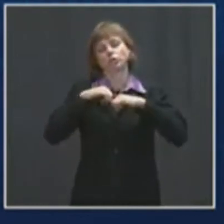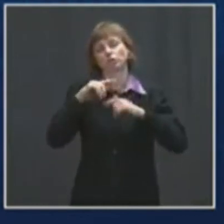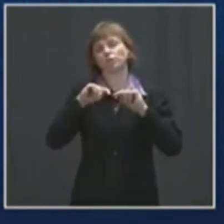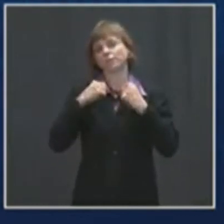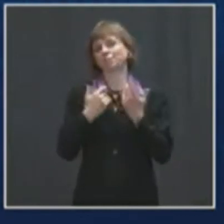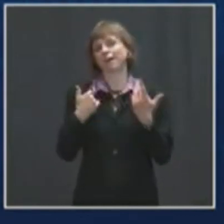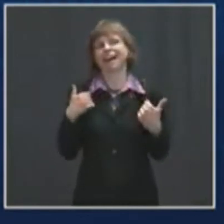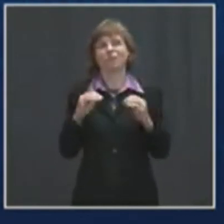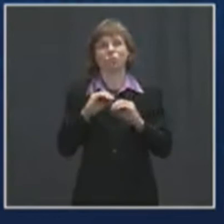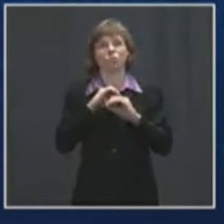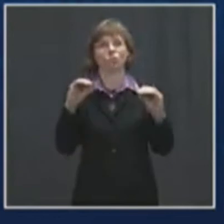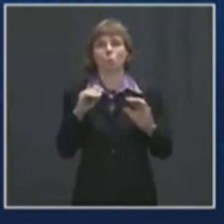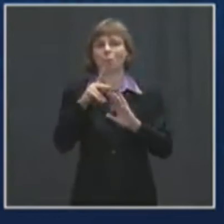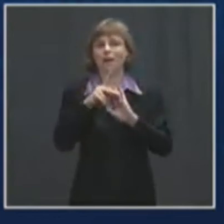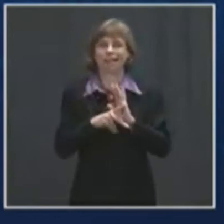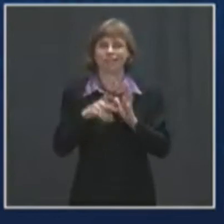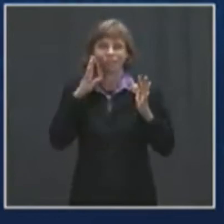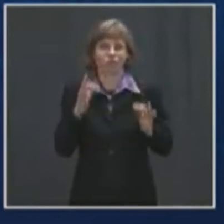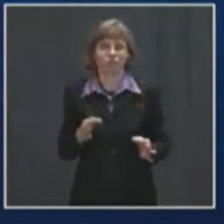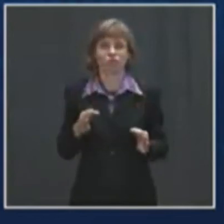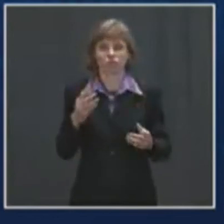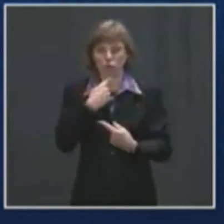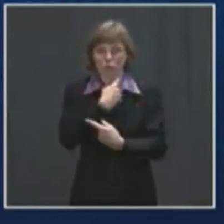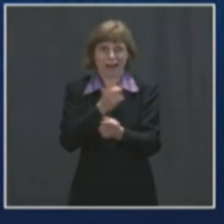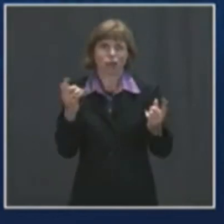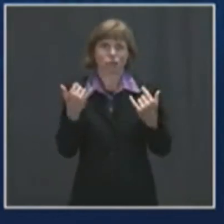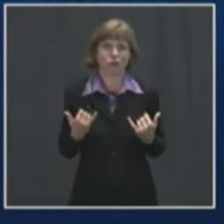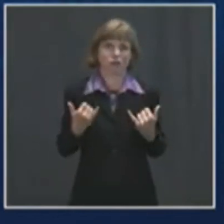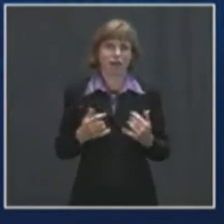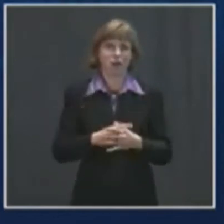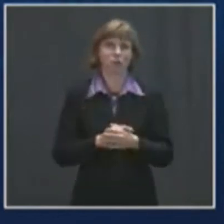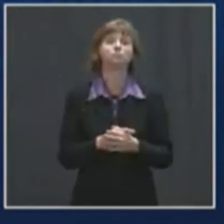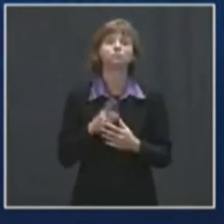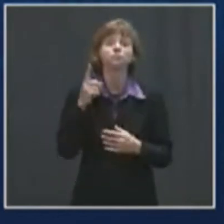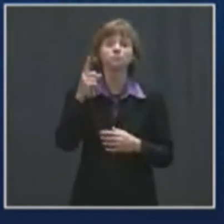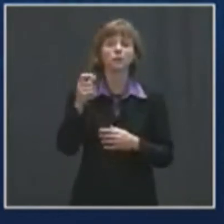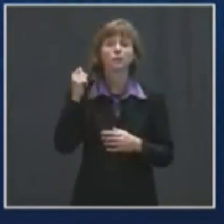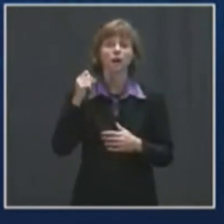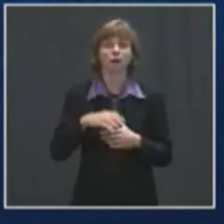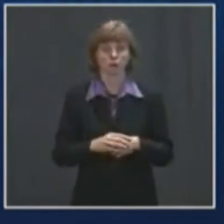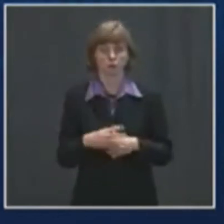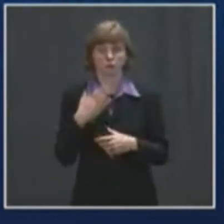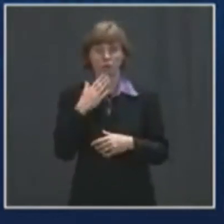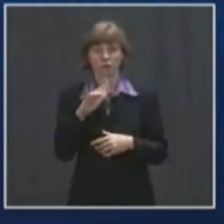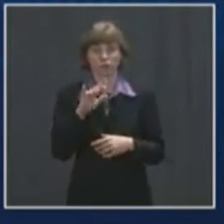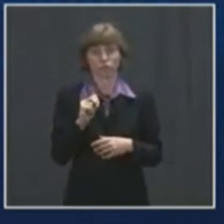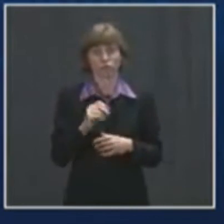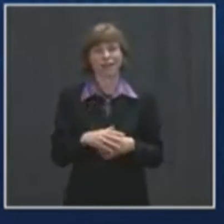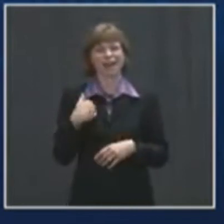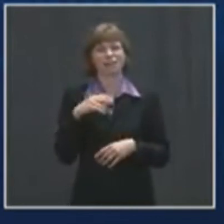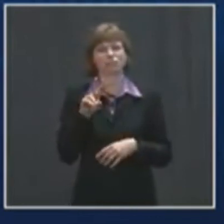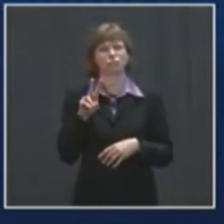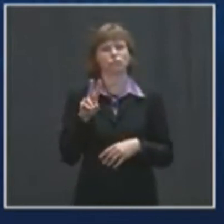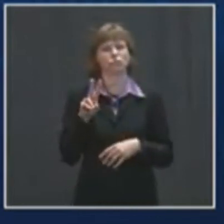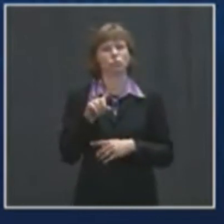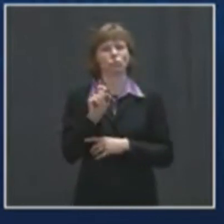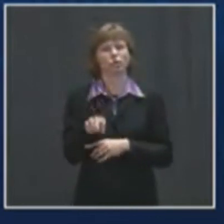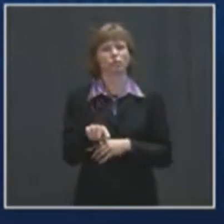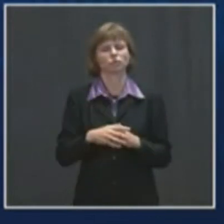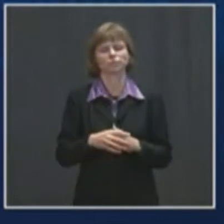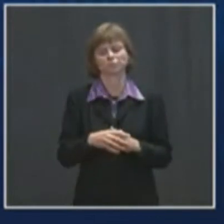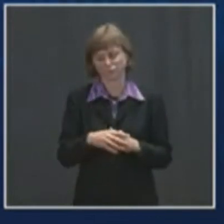policy decisions to read out for you or predict for you at this point in time. Go ahead in the back. Thanks, Jen. And I have 2 questions as well. Sure. And keeping with